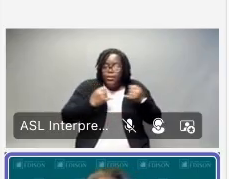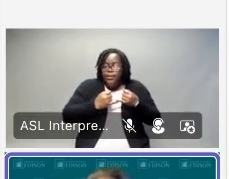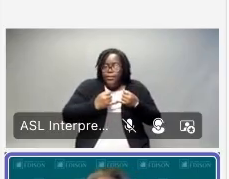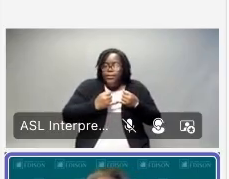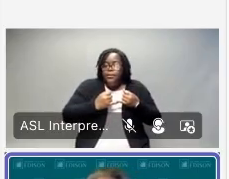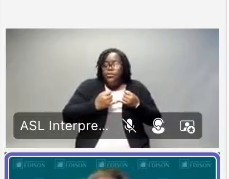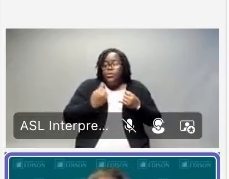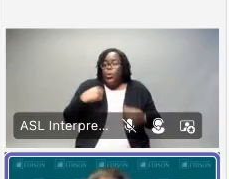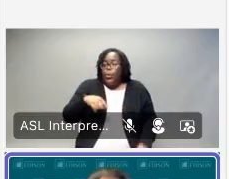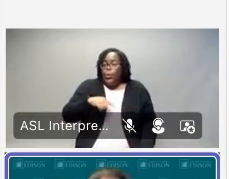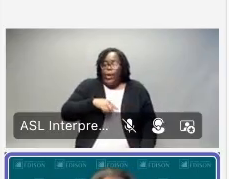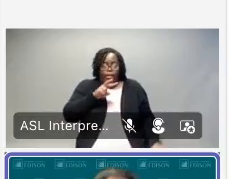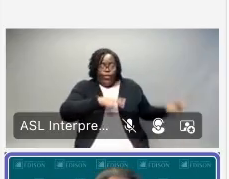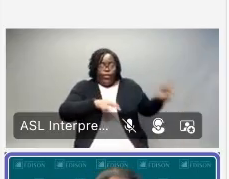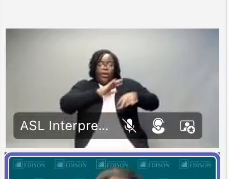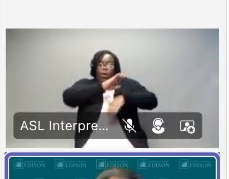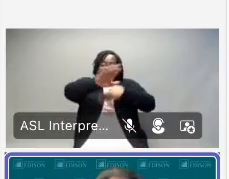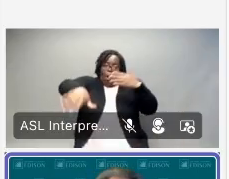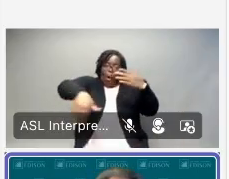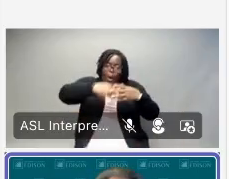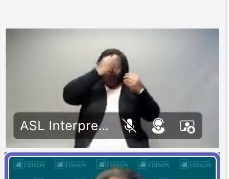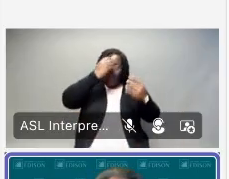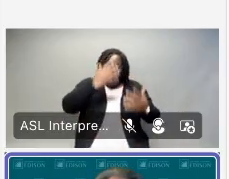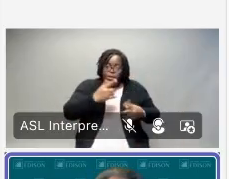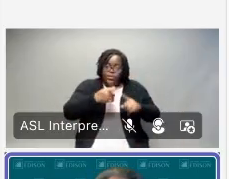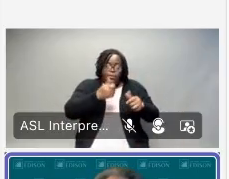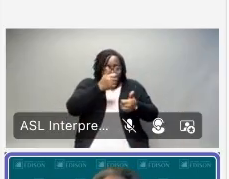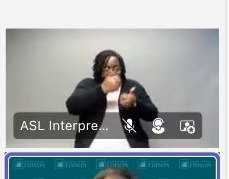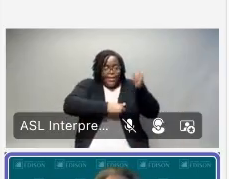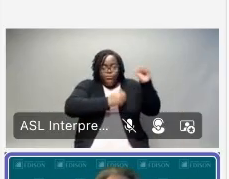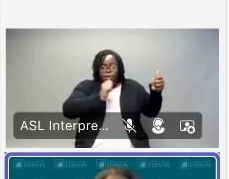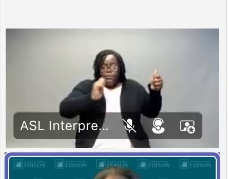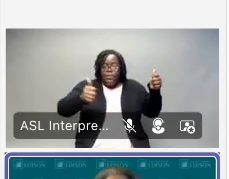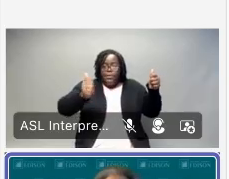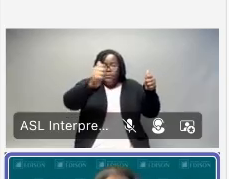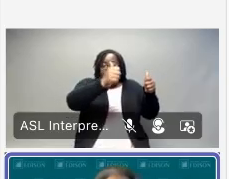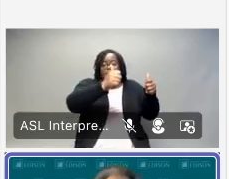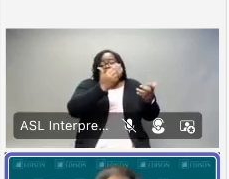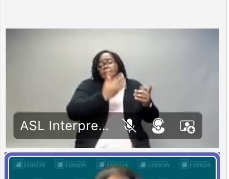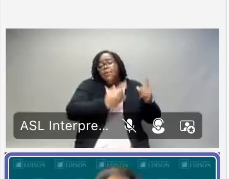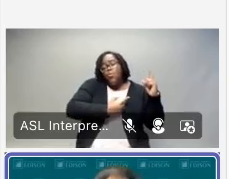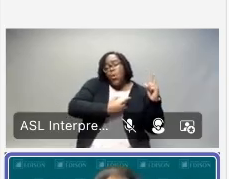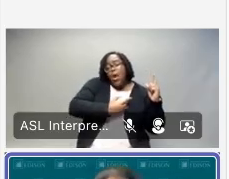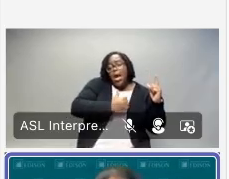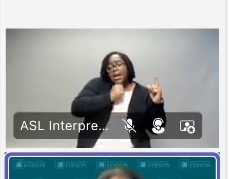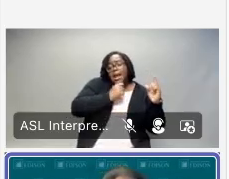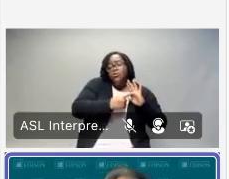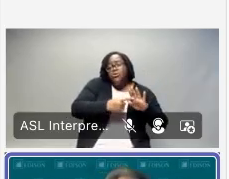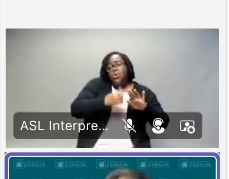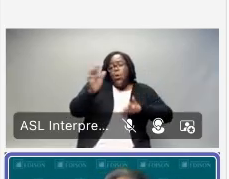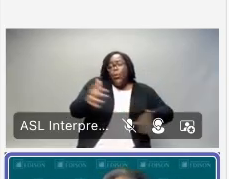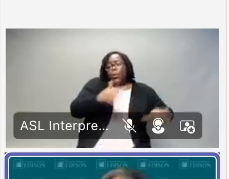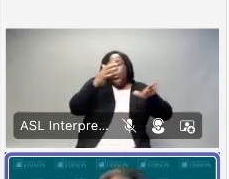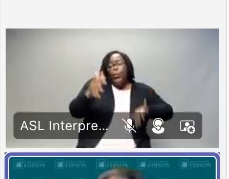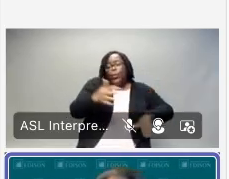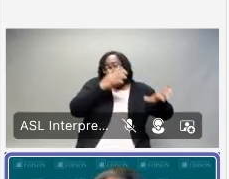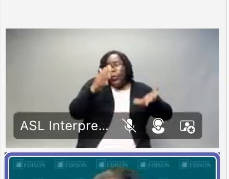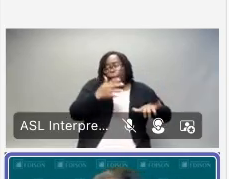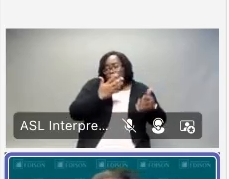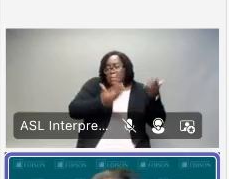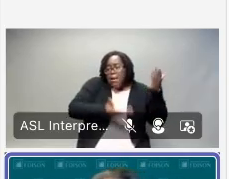So we're looking at all of those different weather stations, and just because one may not be showing strong